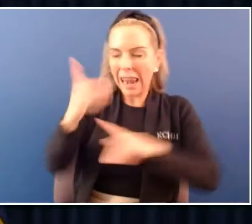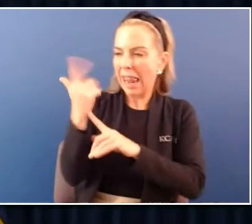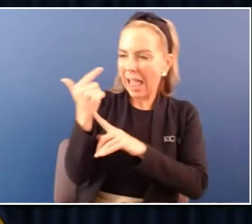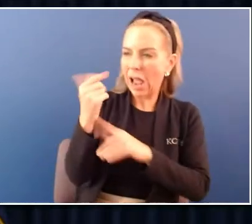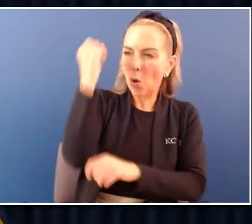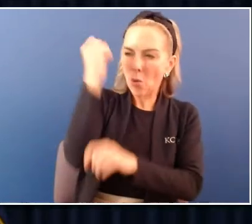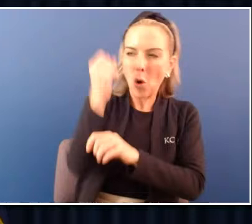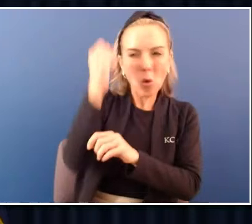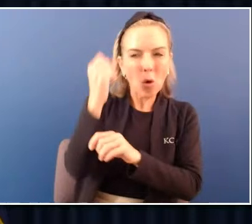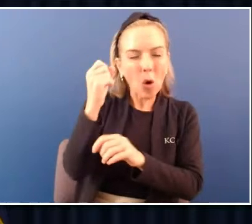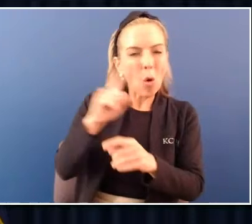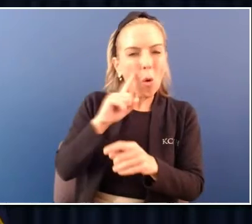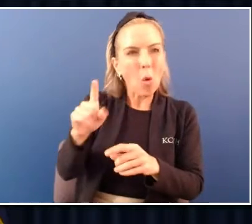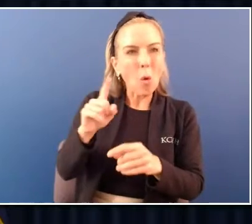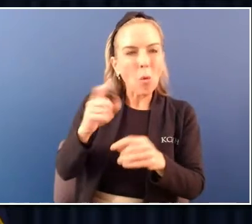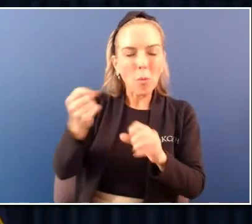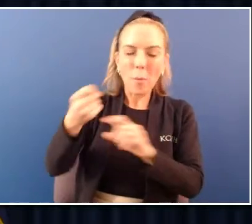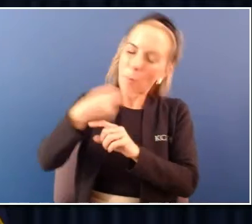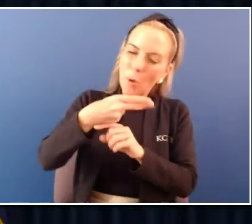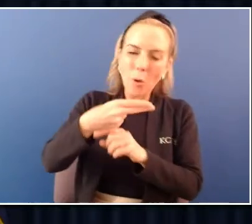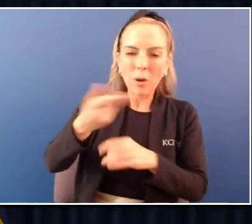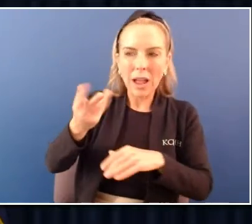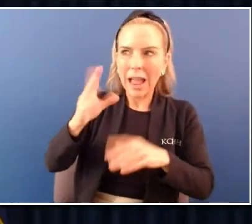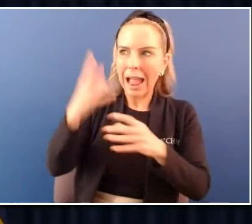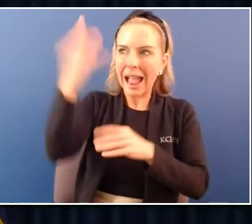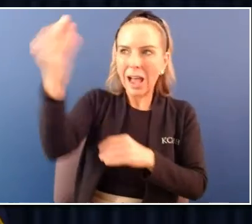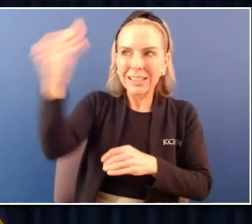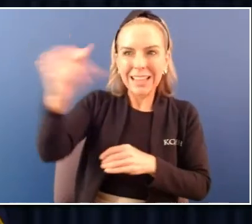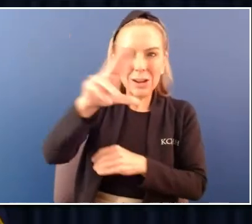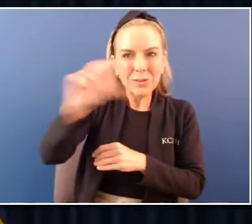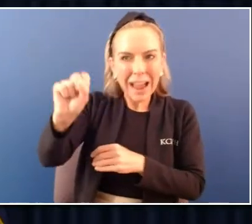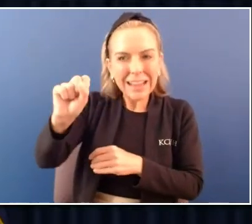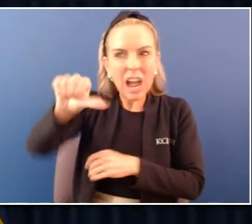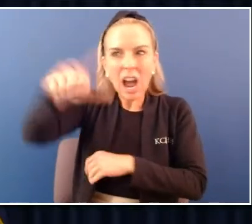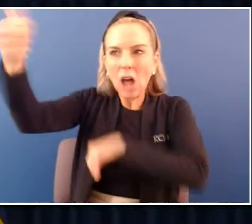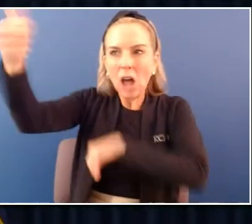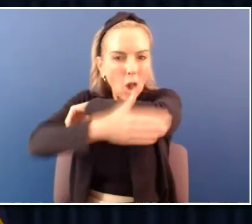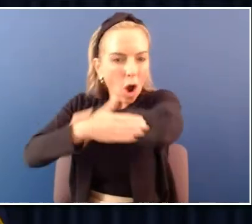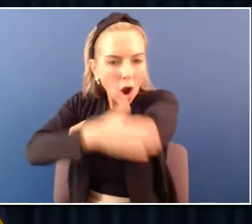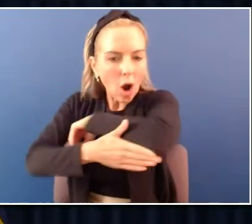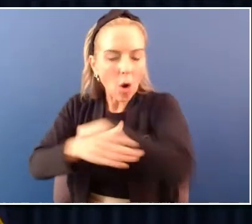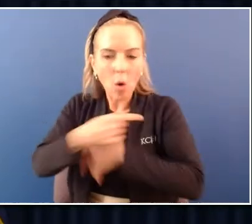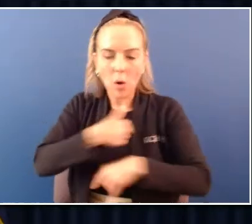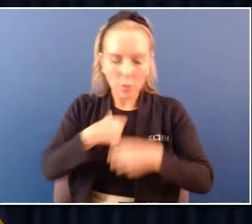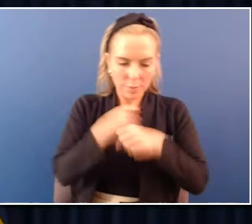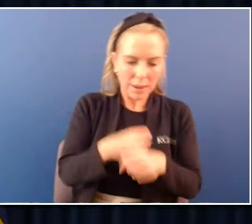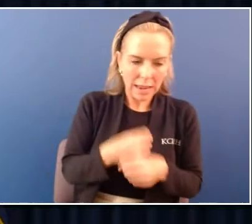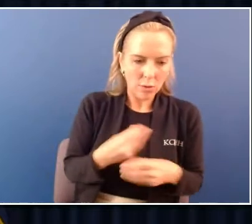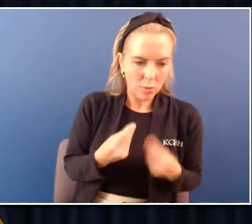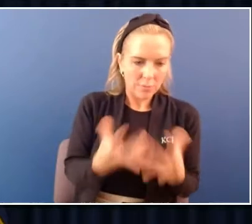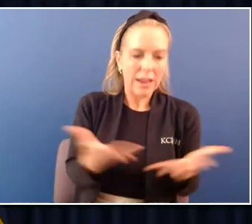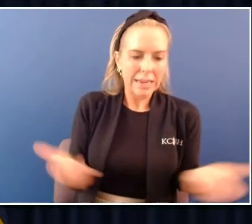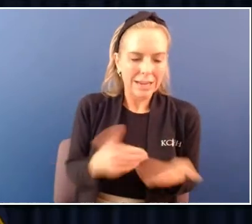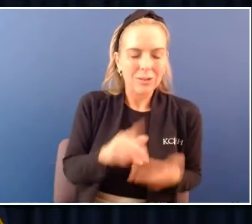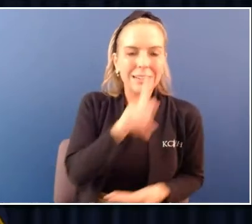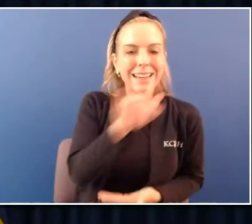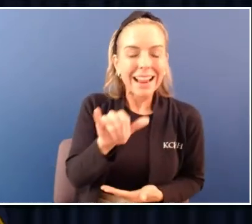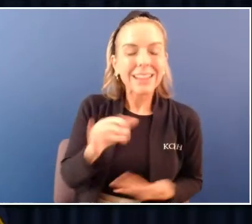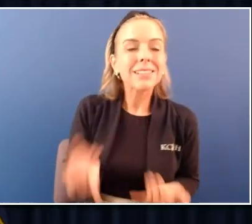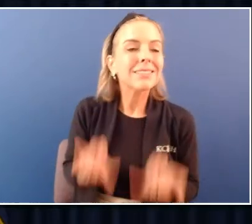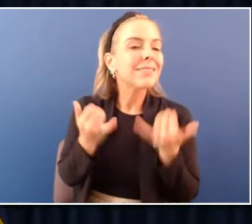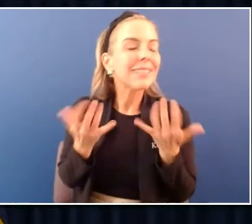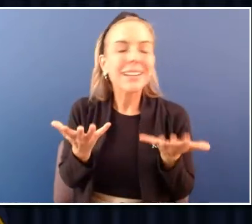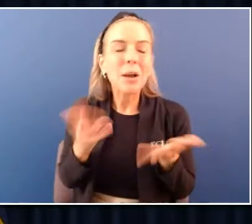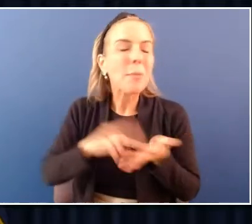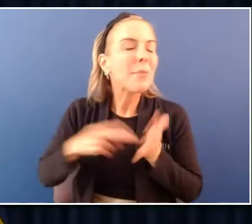exporting outside of the United States with what we make and provide here in Kentucky. So now we're not